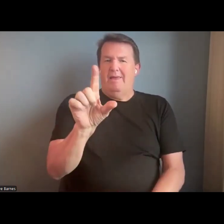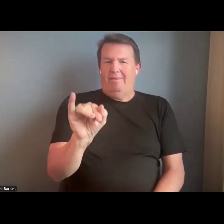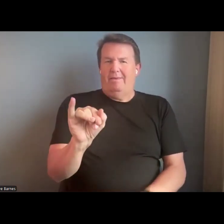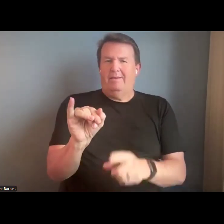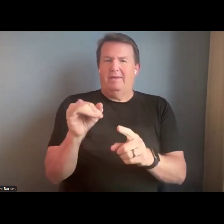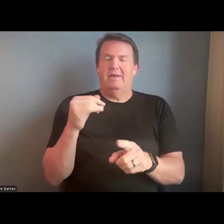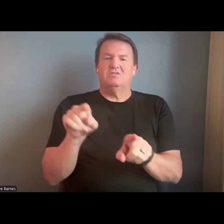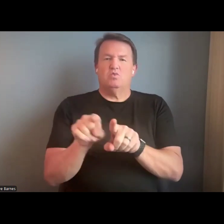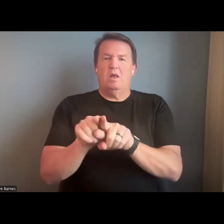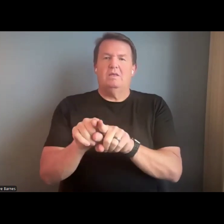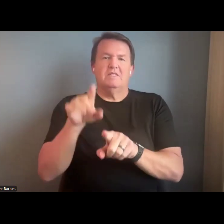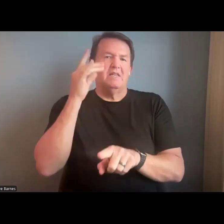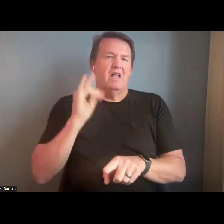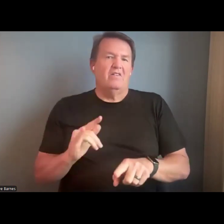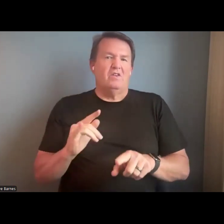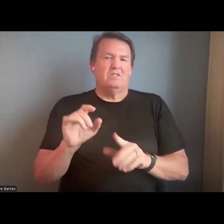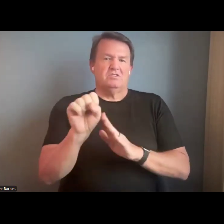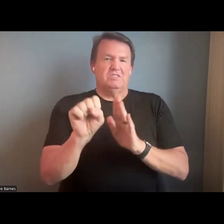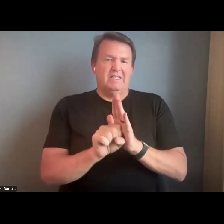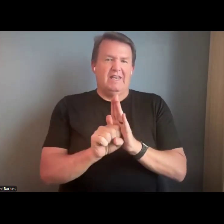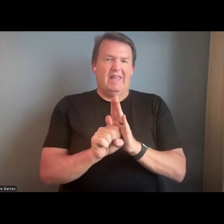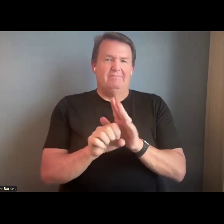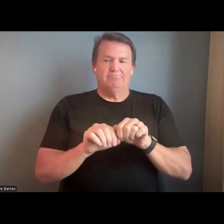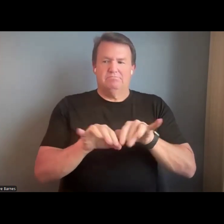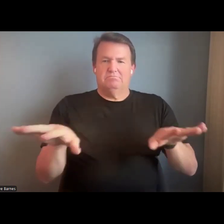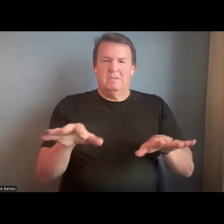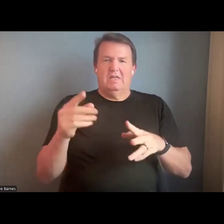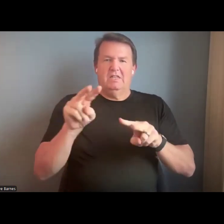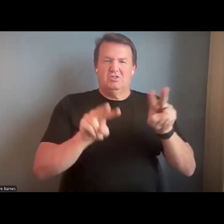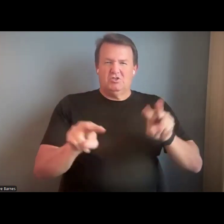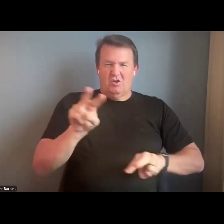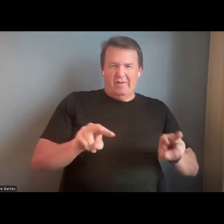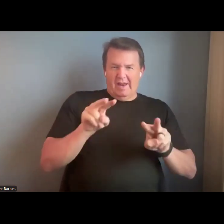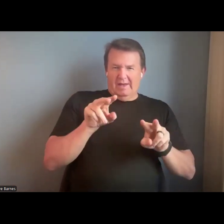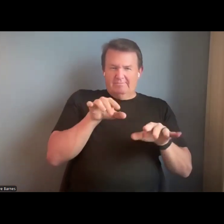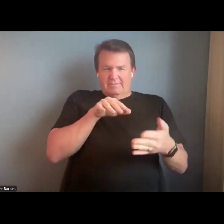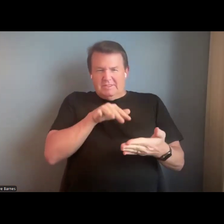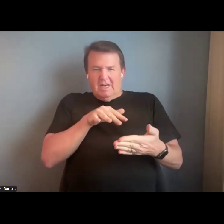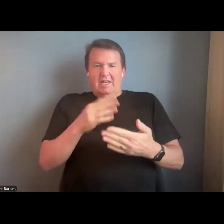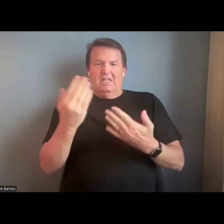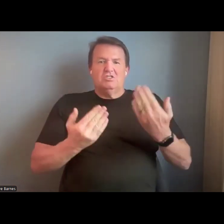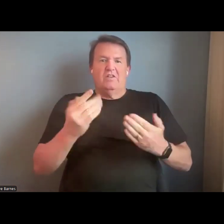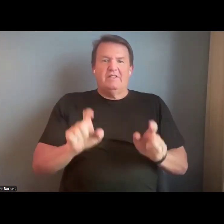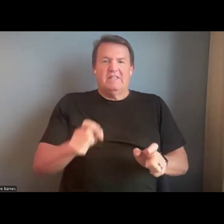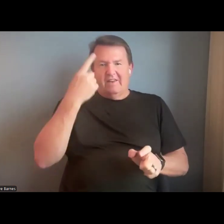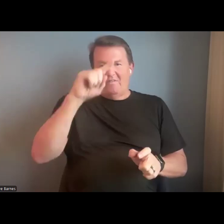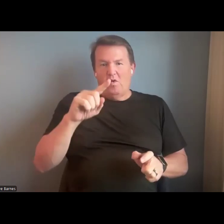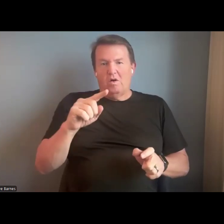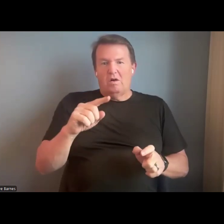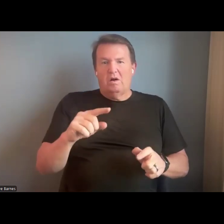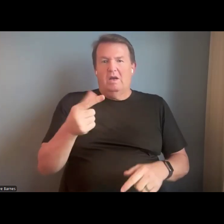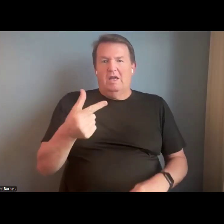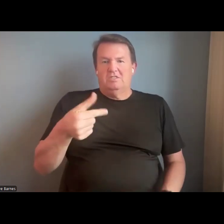first statewide survey studying the health, well-being, and service needs of older